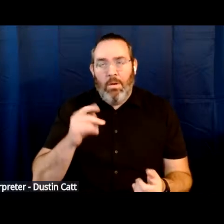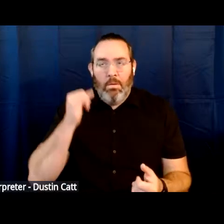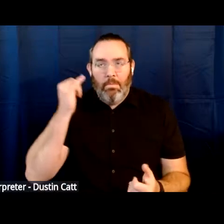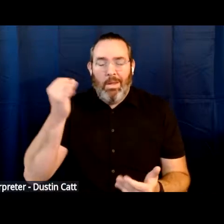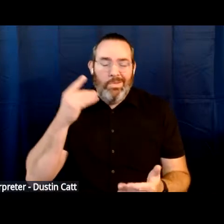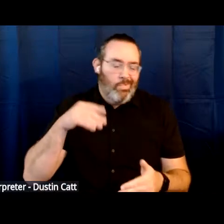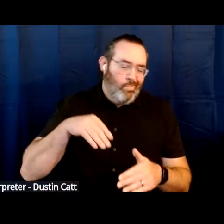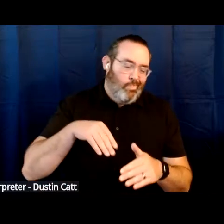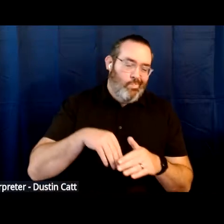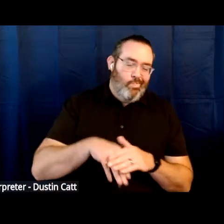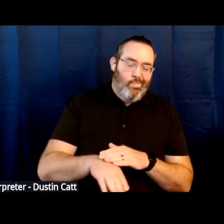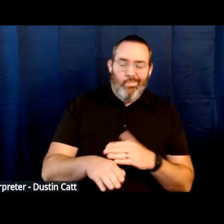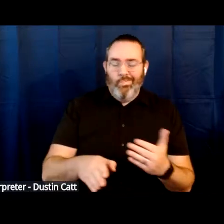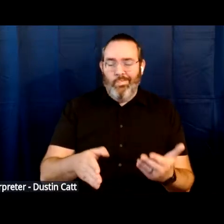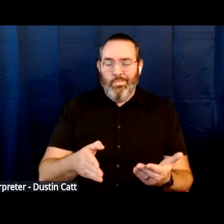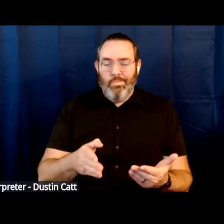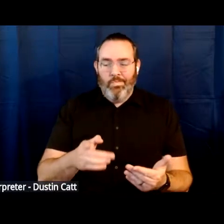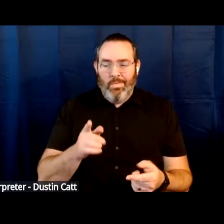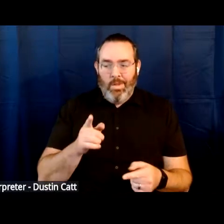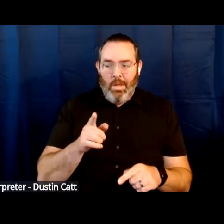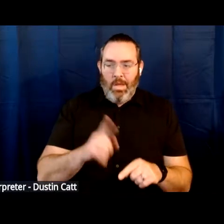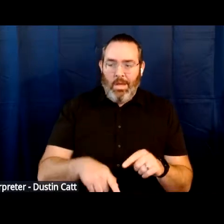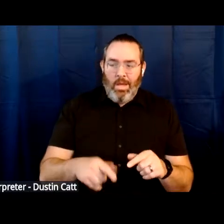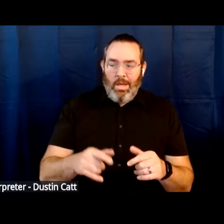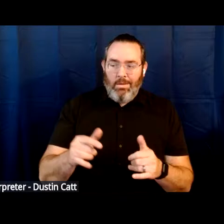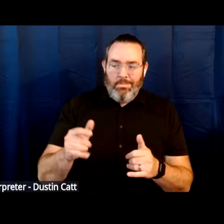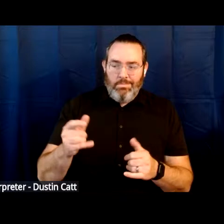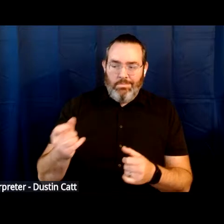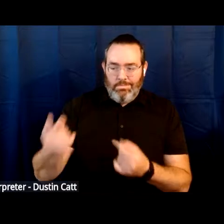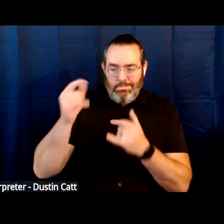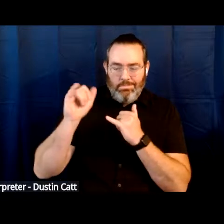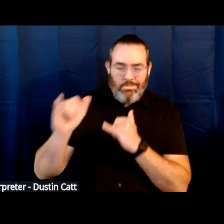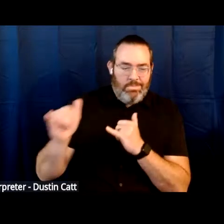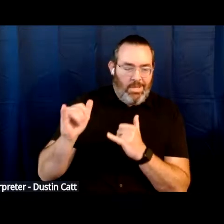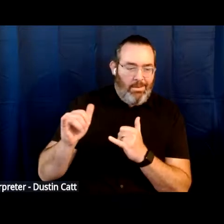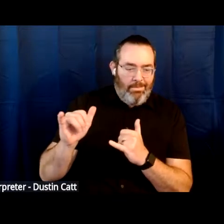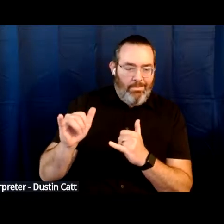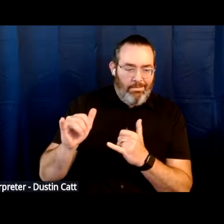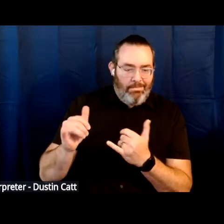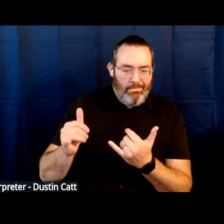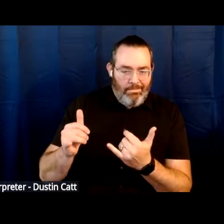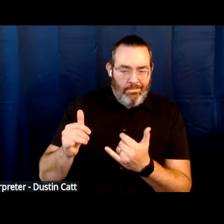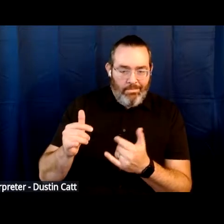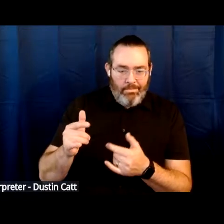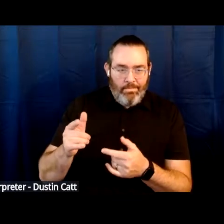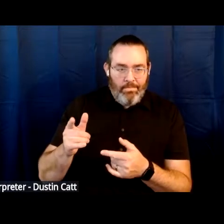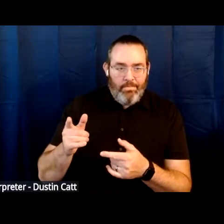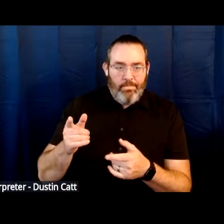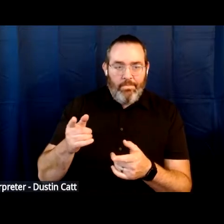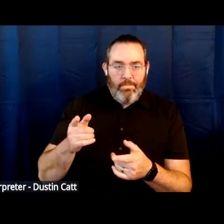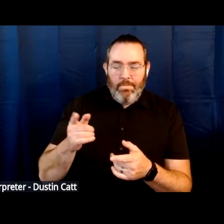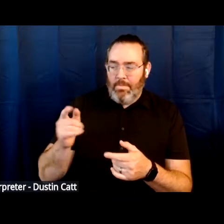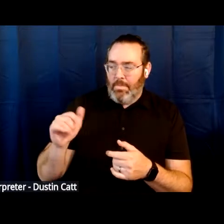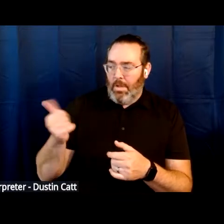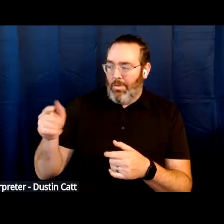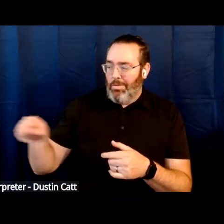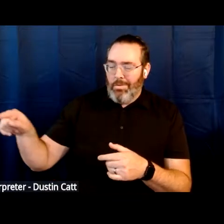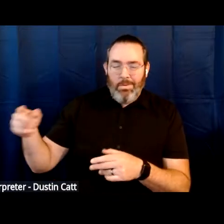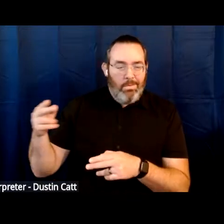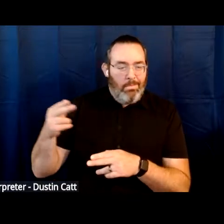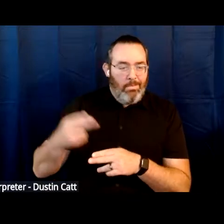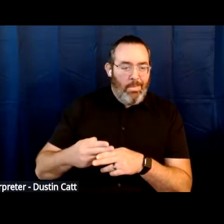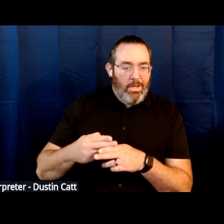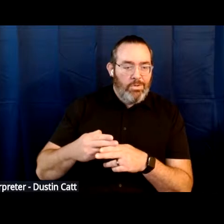you cannot relate to other people in the same way. You touched on this. Both of the other panelists touched on